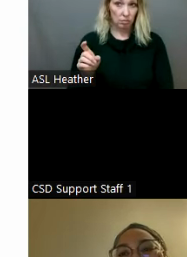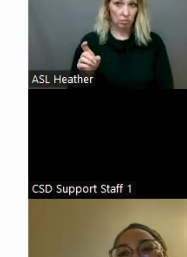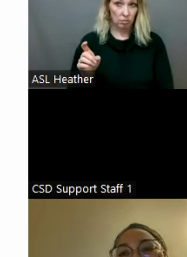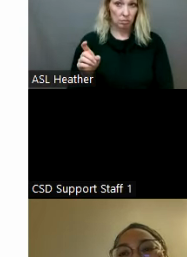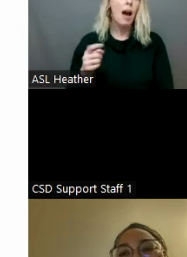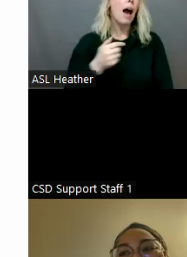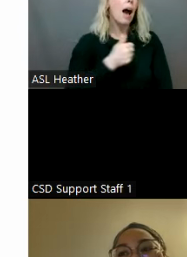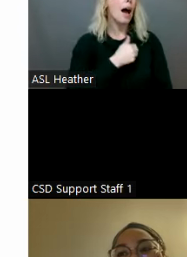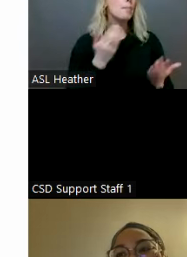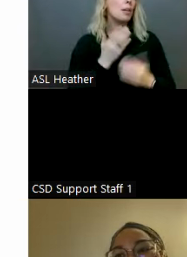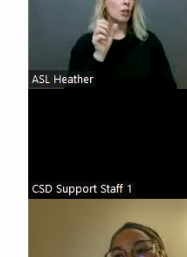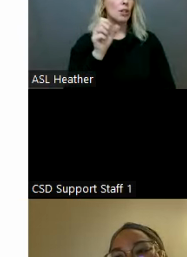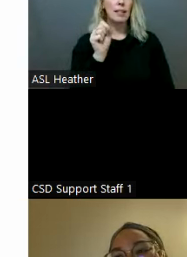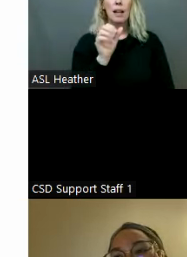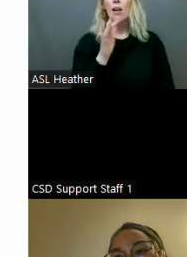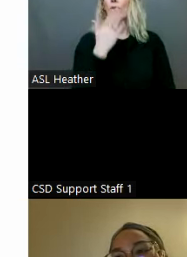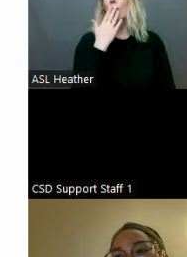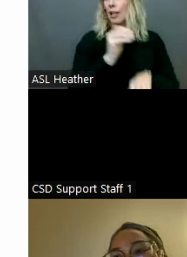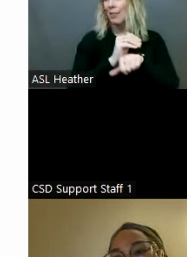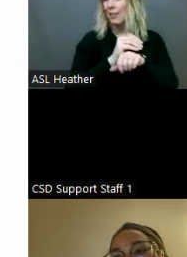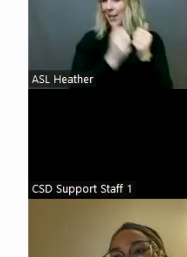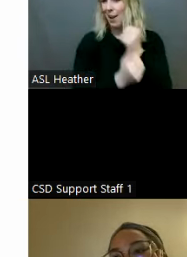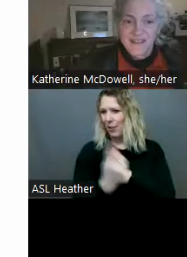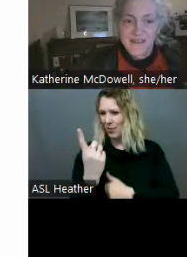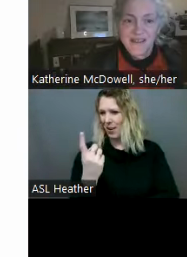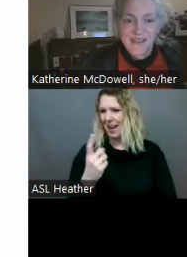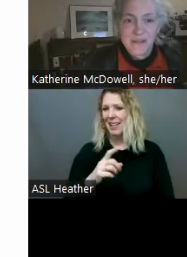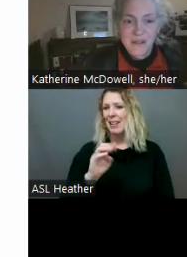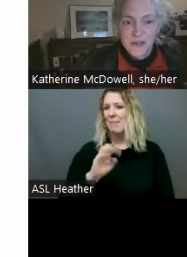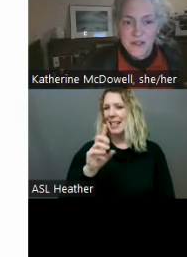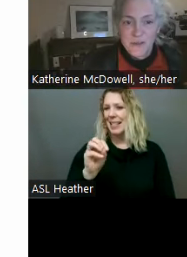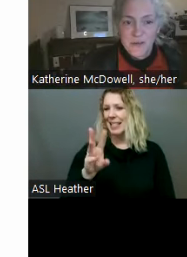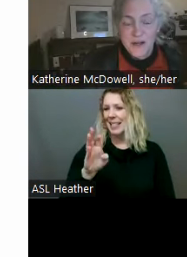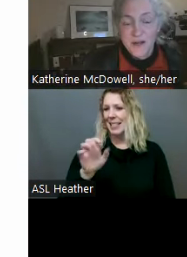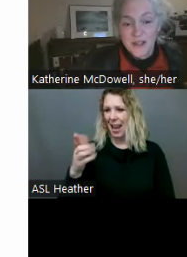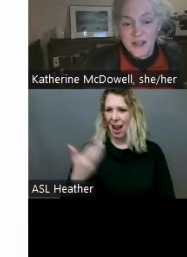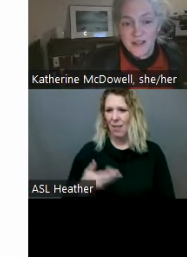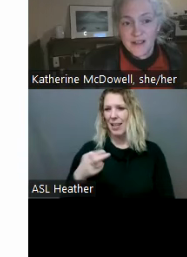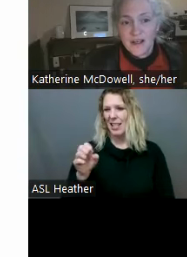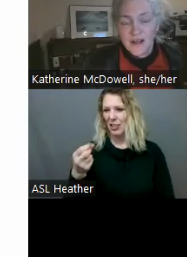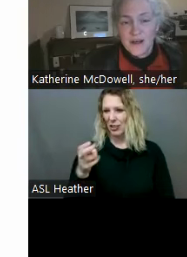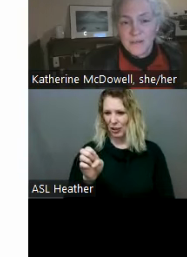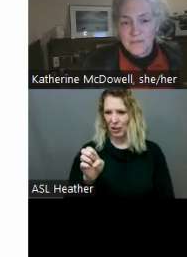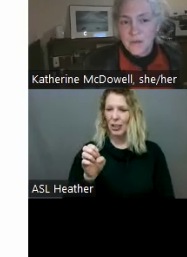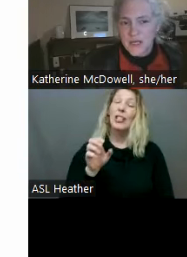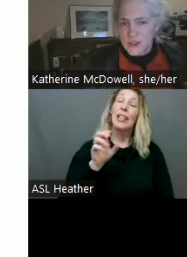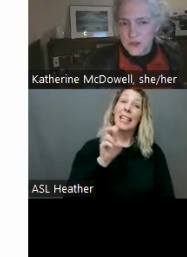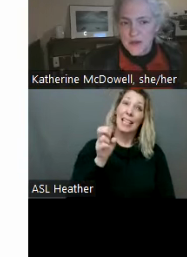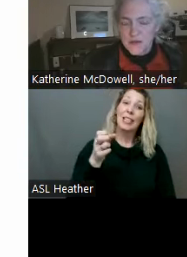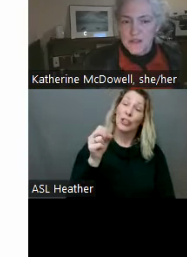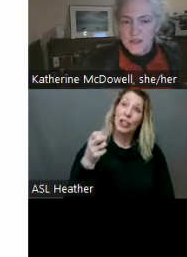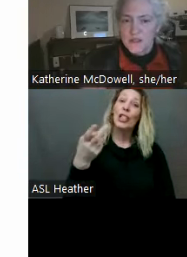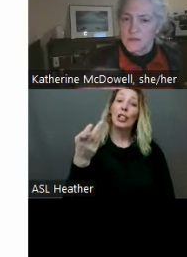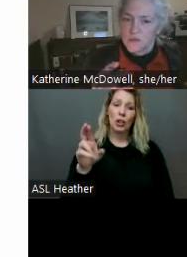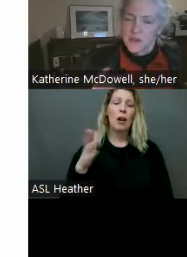I am here. Good evening, everybody. Catherine McDowell. I use she, her pronouns. And my concern